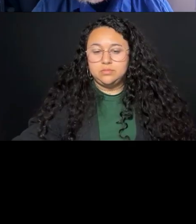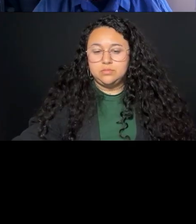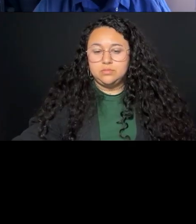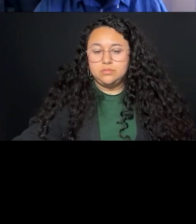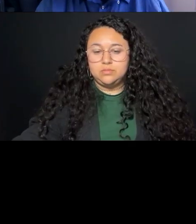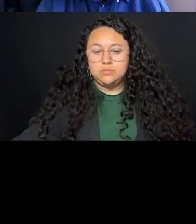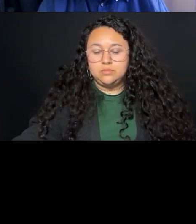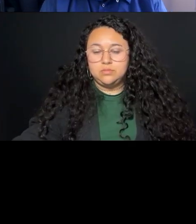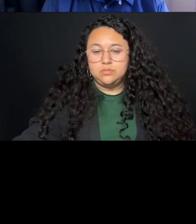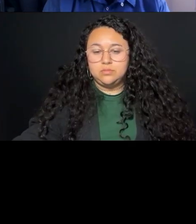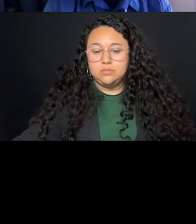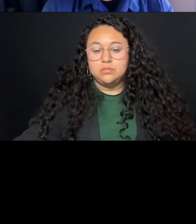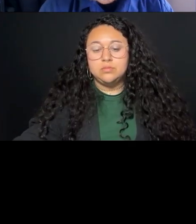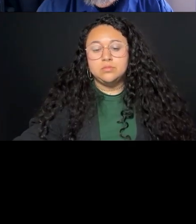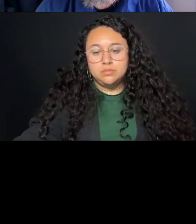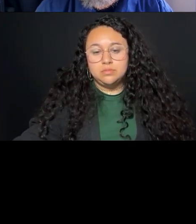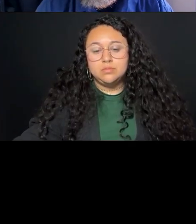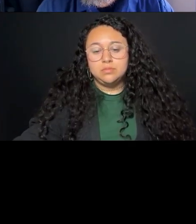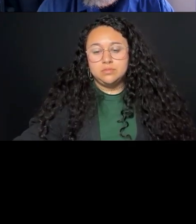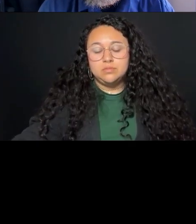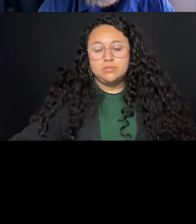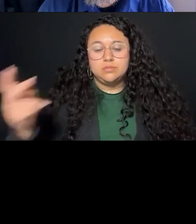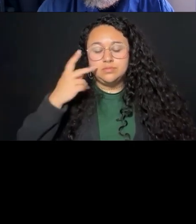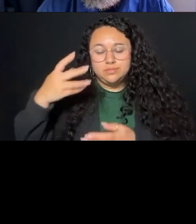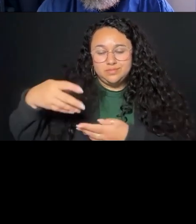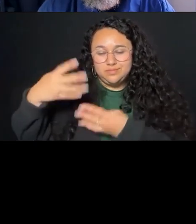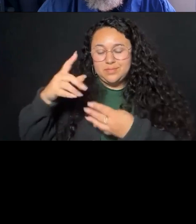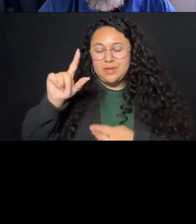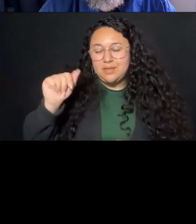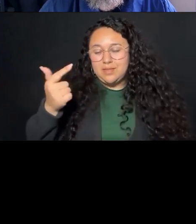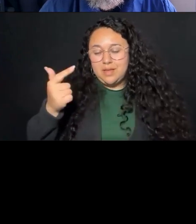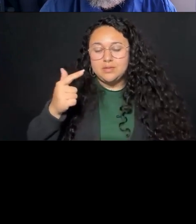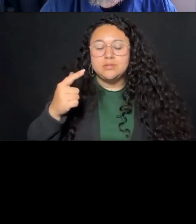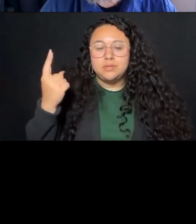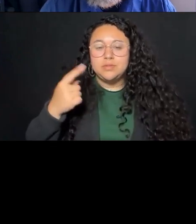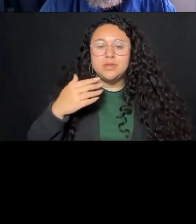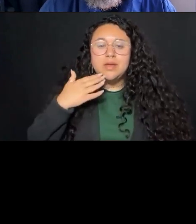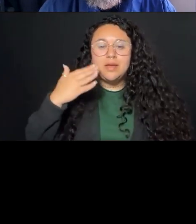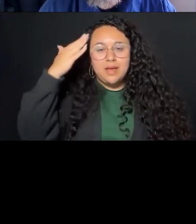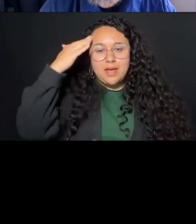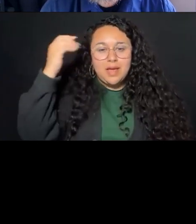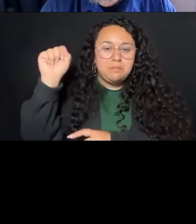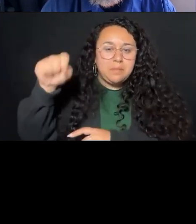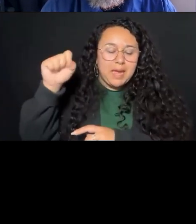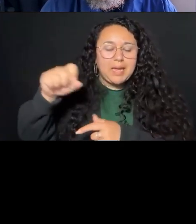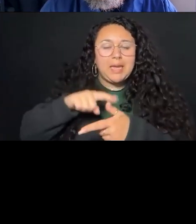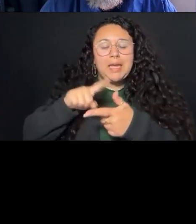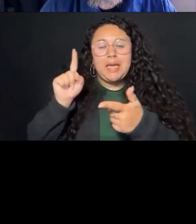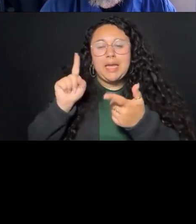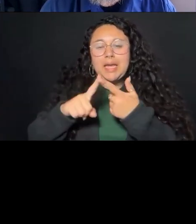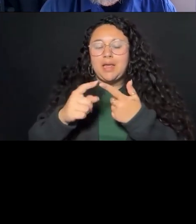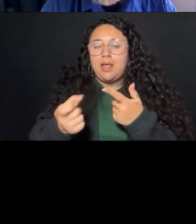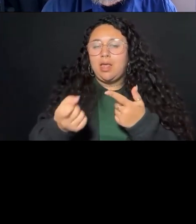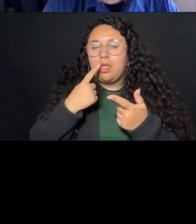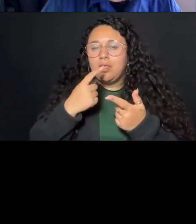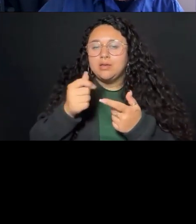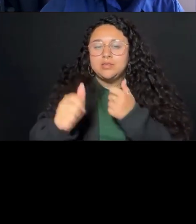And I had an internet lag, sorry about that. So headbanging, ingesting dangerous items, burning skin, substance use, restrictive